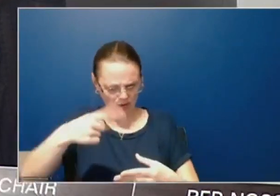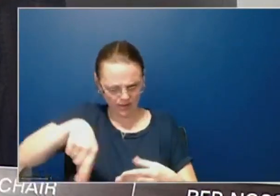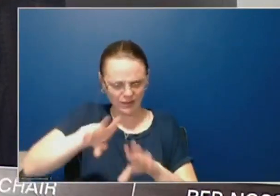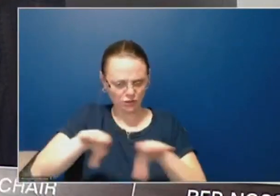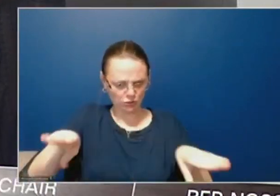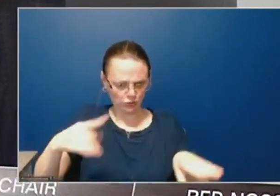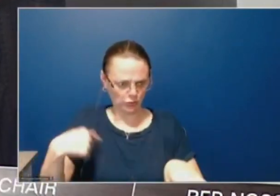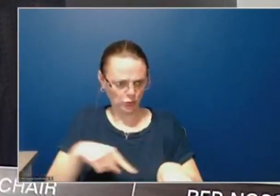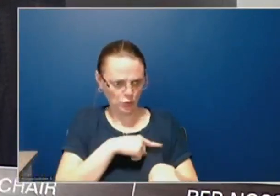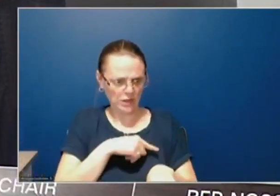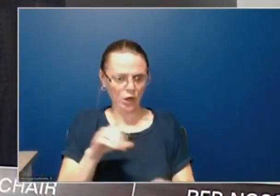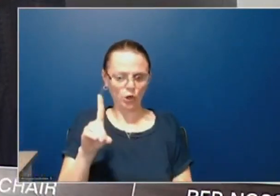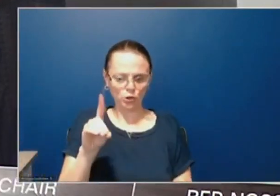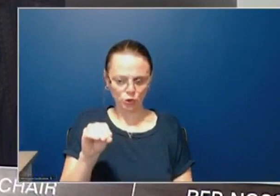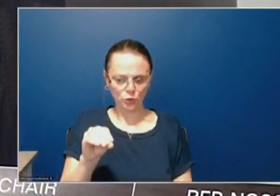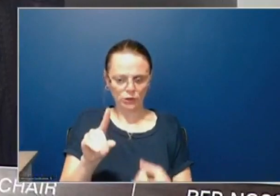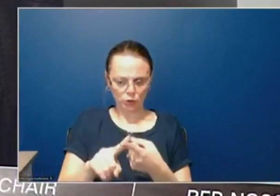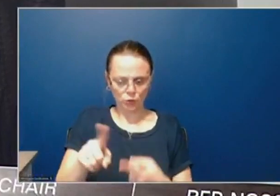doing this to.